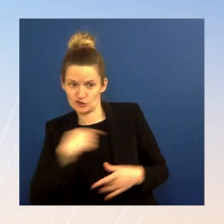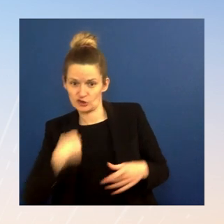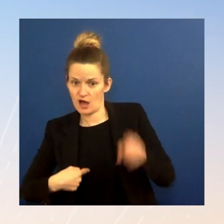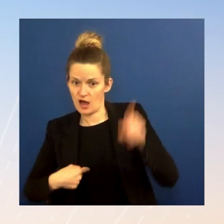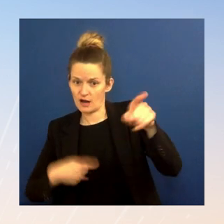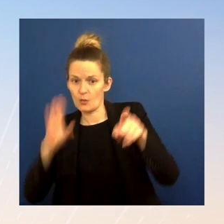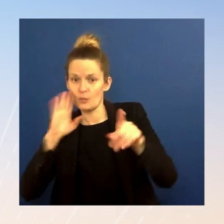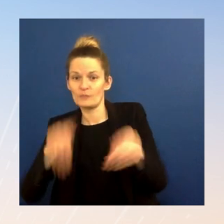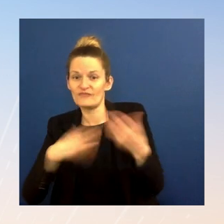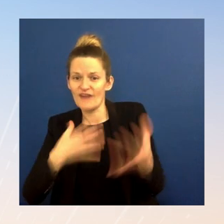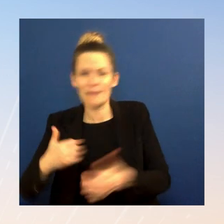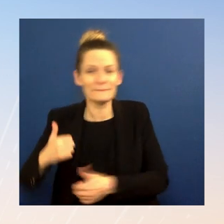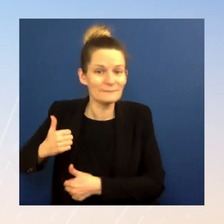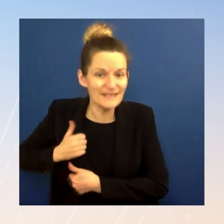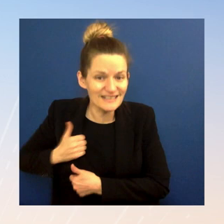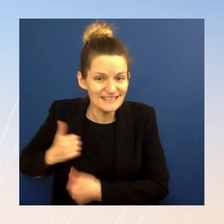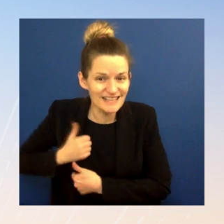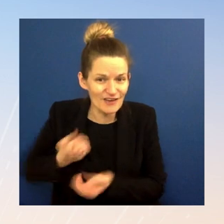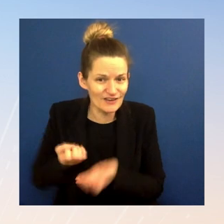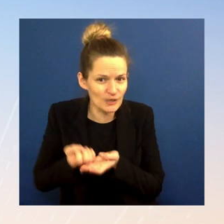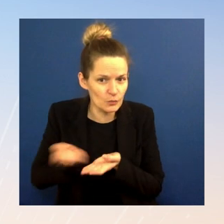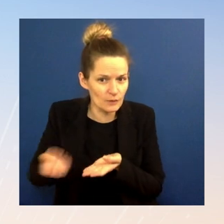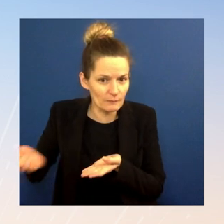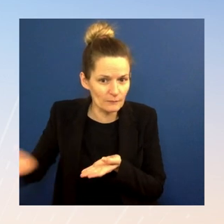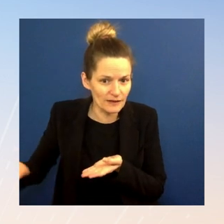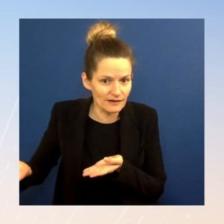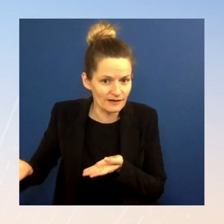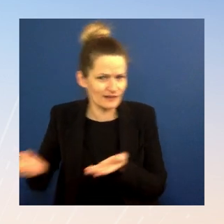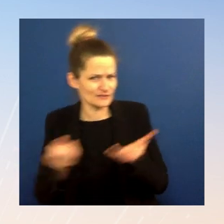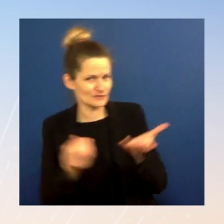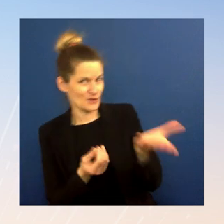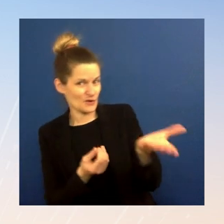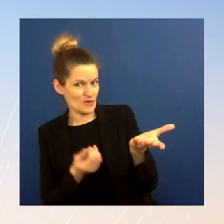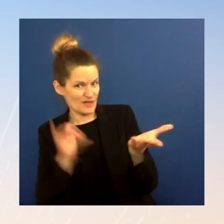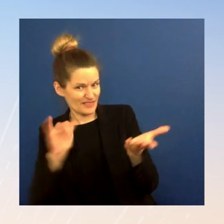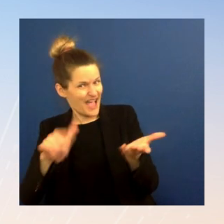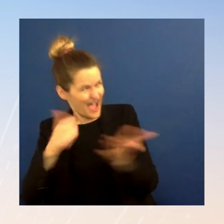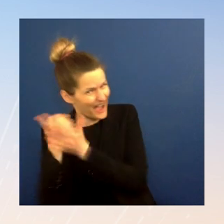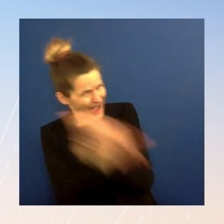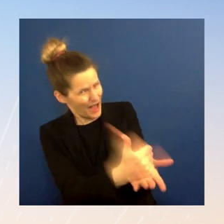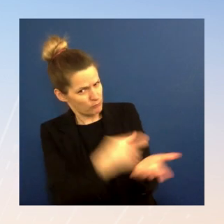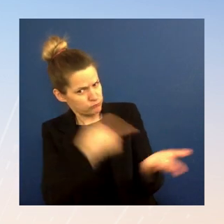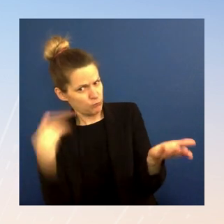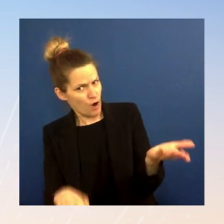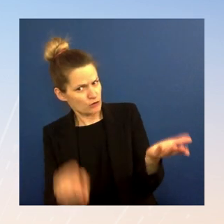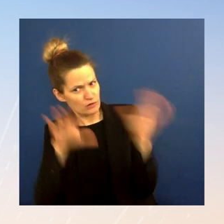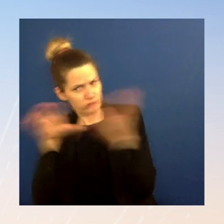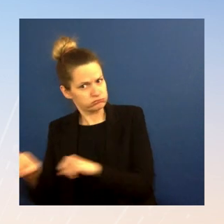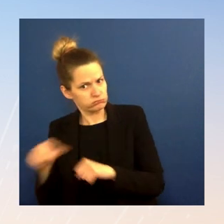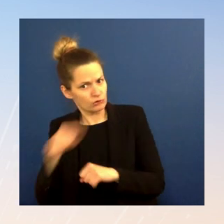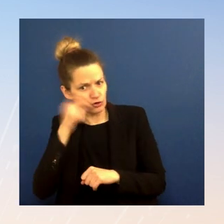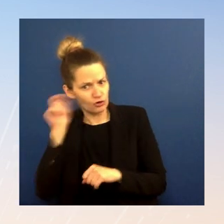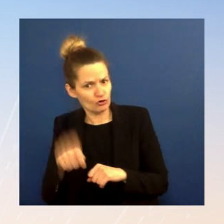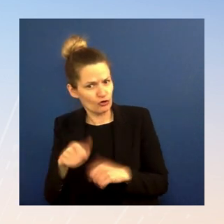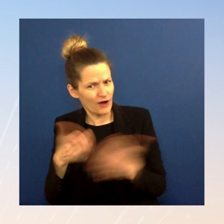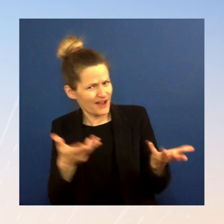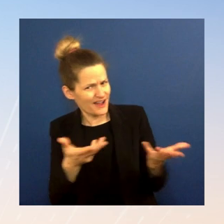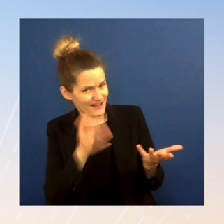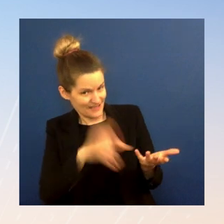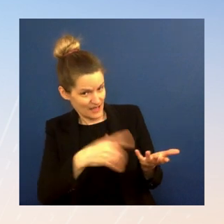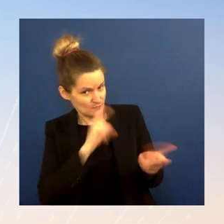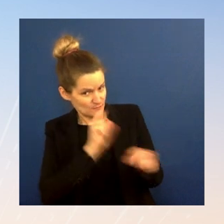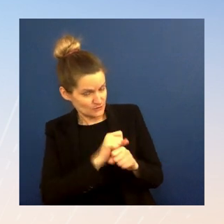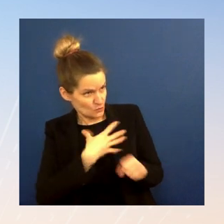administration before. And so can I guess you speak to how high of a concern that is for the White House right now? It is a high